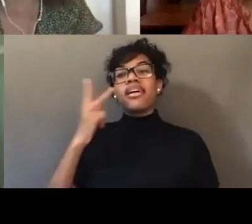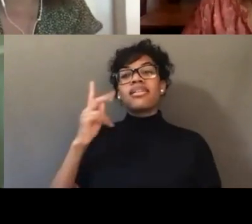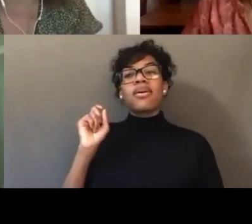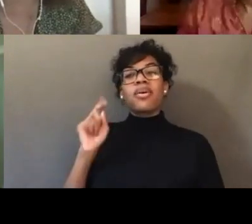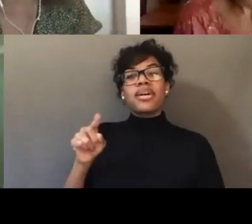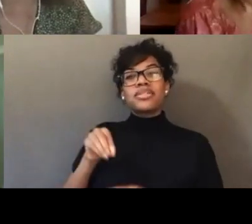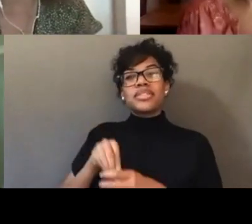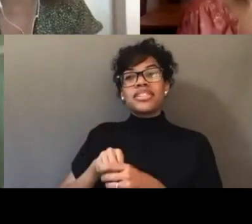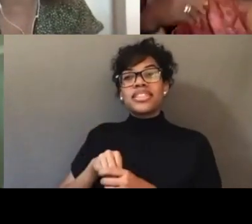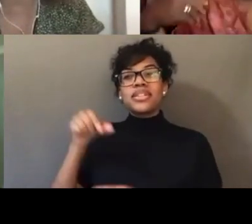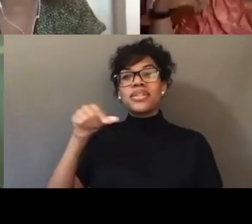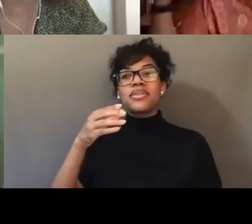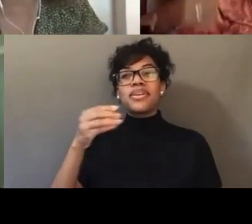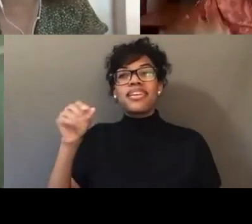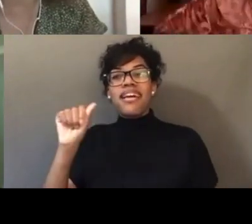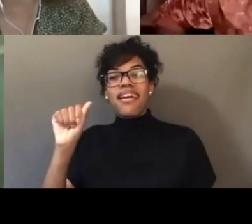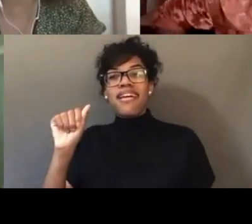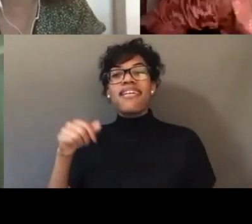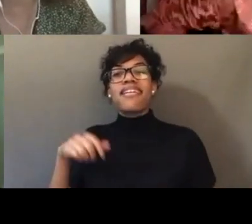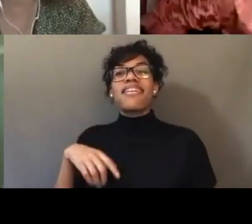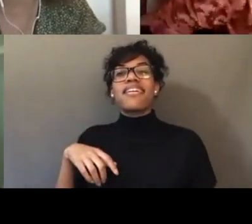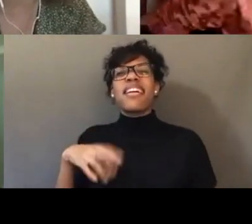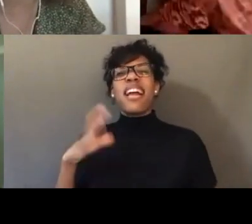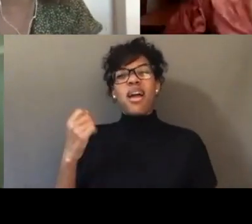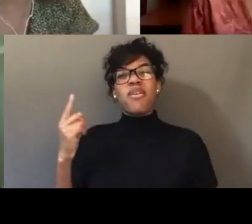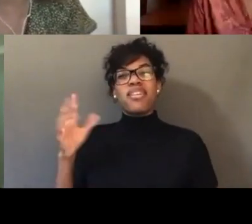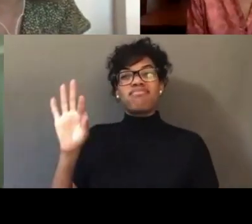I would love to surface first, because I think that